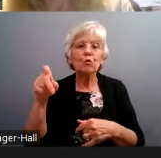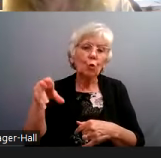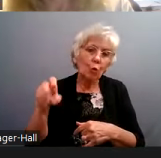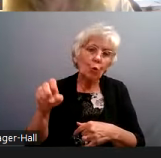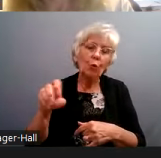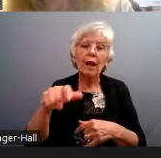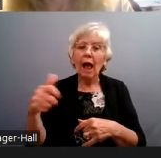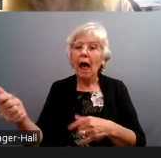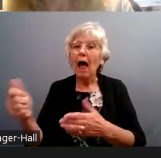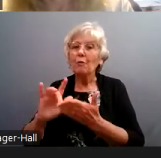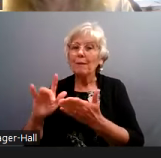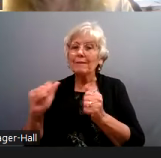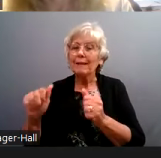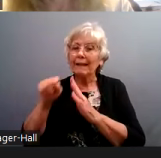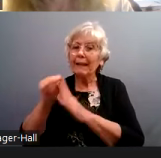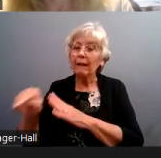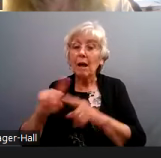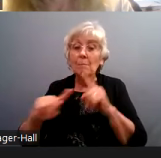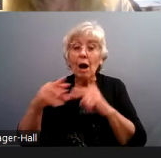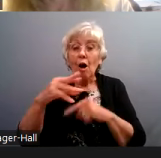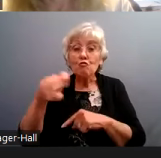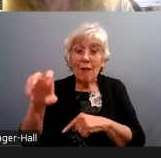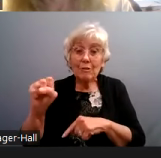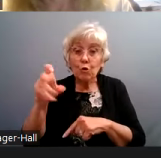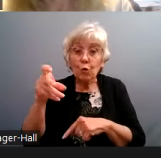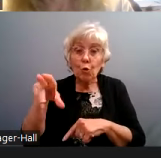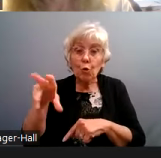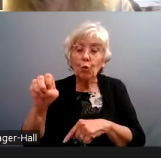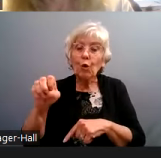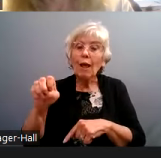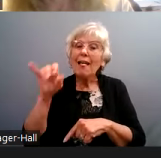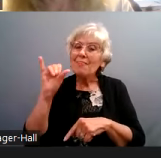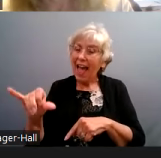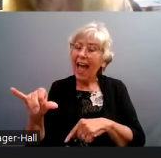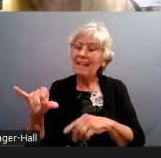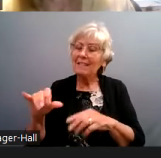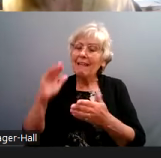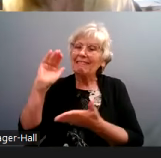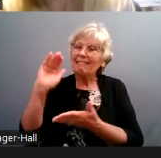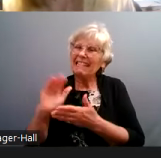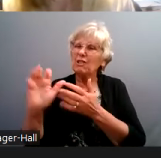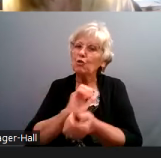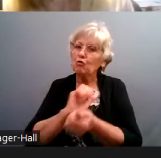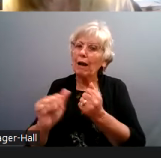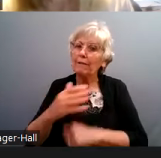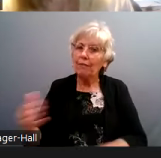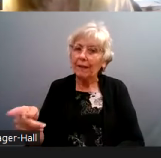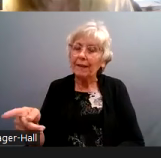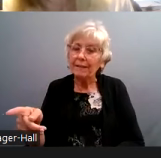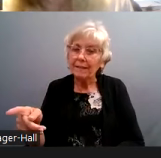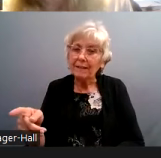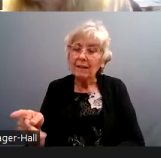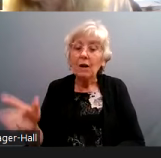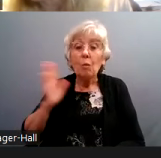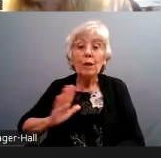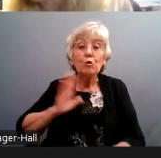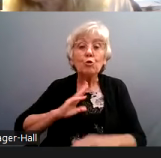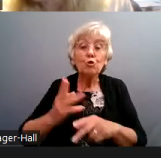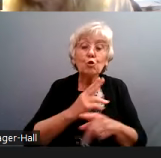other things that can kill it. But rescue is the most benign thing that we have right now. When we used to use the